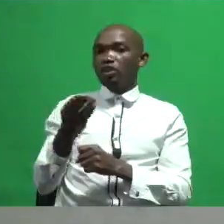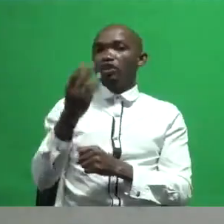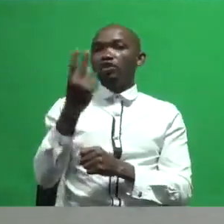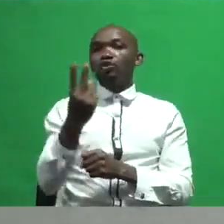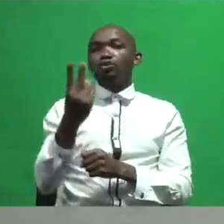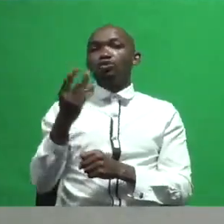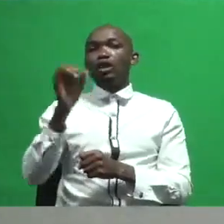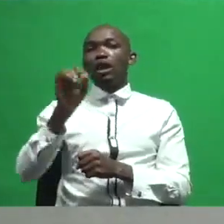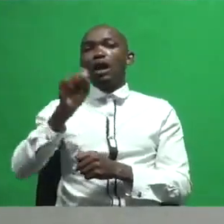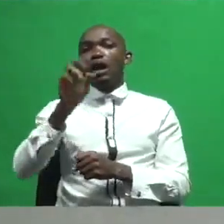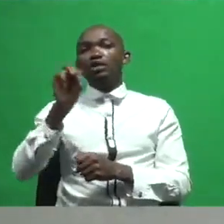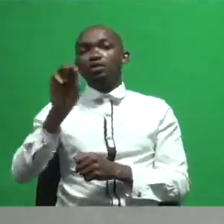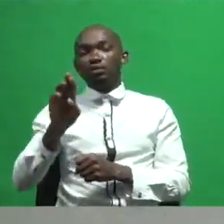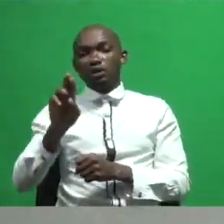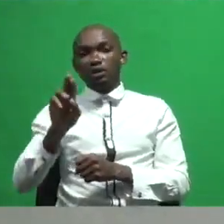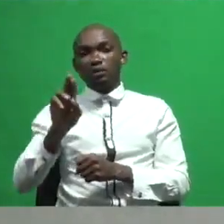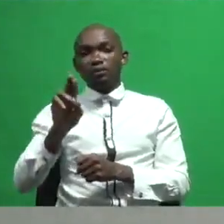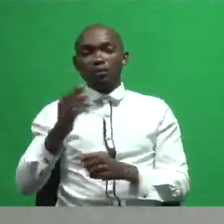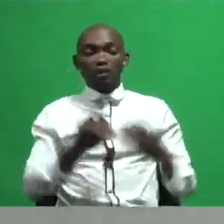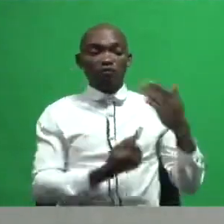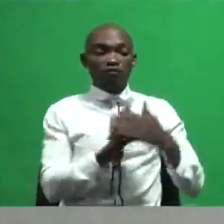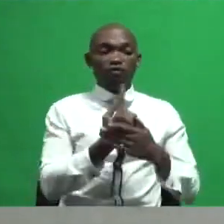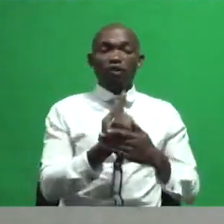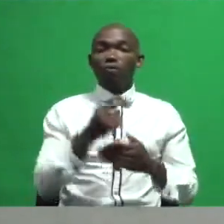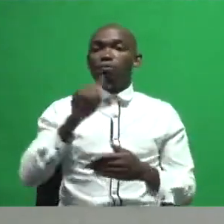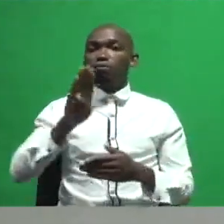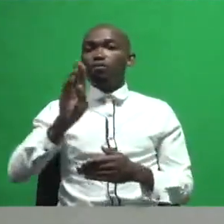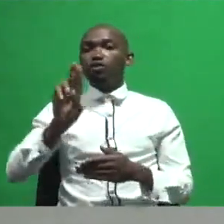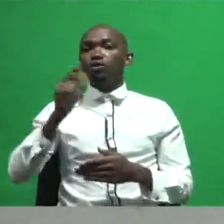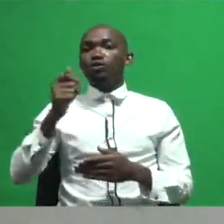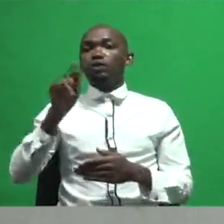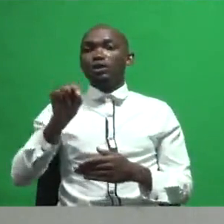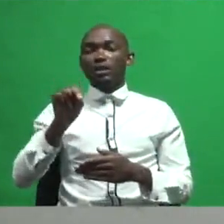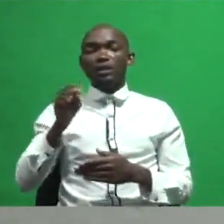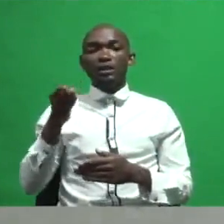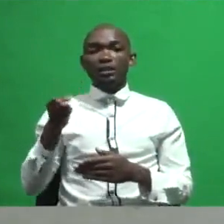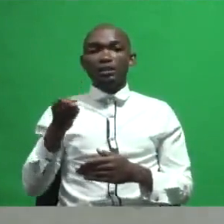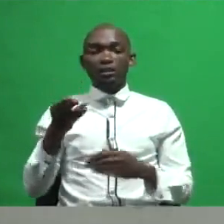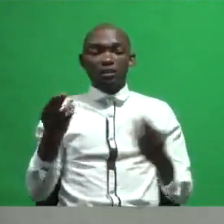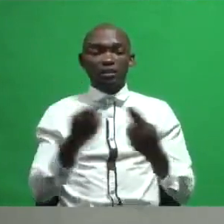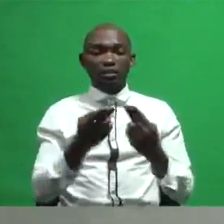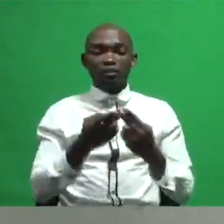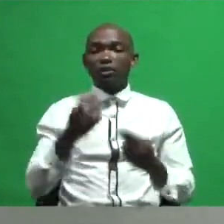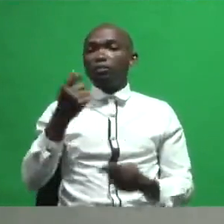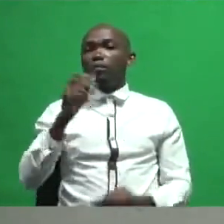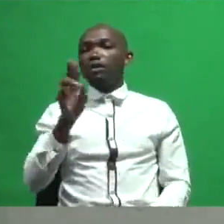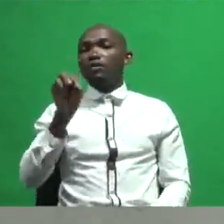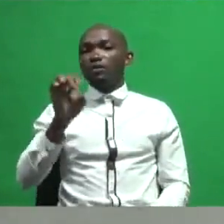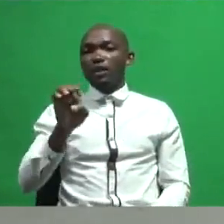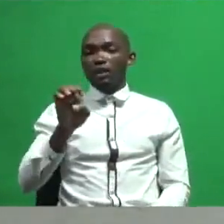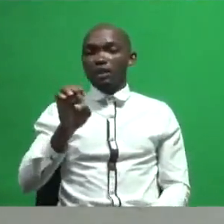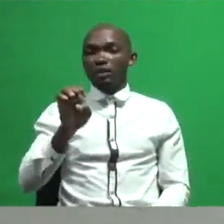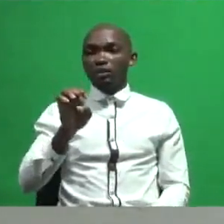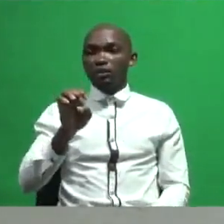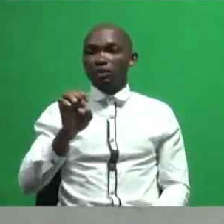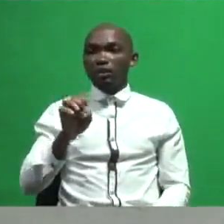got 2 isomers, 2 possible isomers from butane, that is butane and